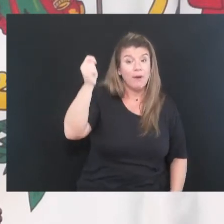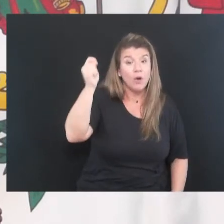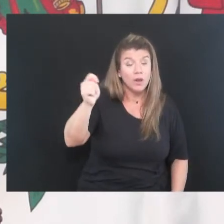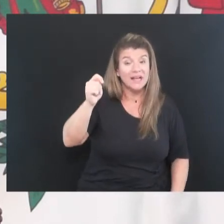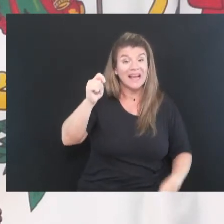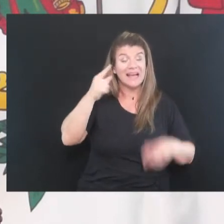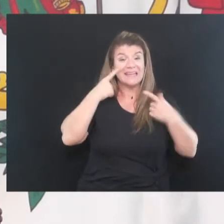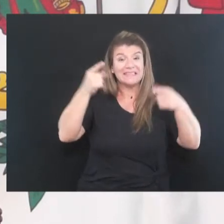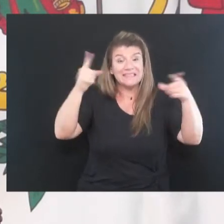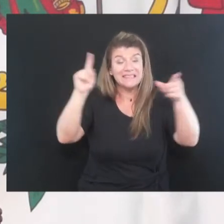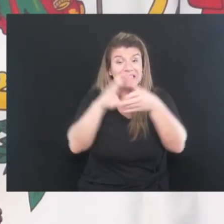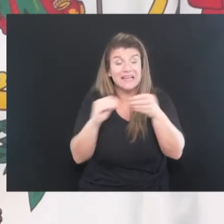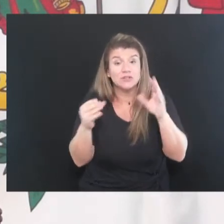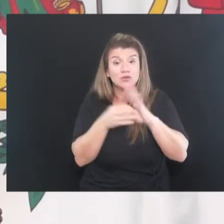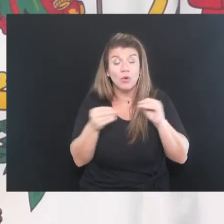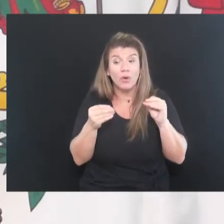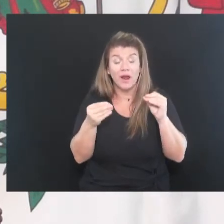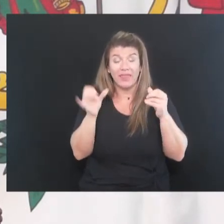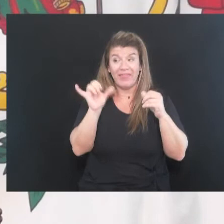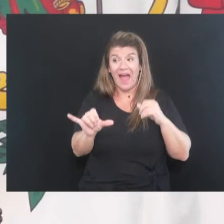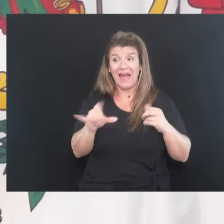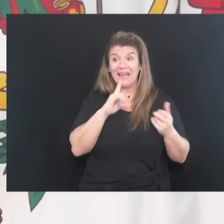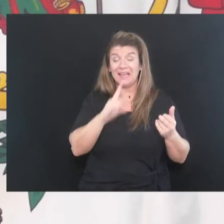success story that is